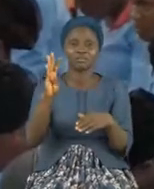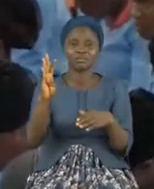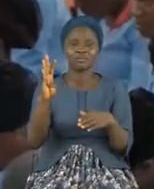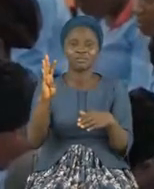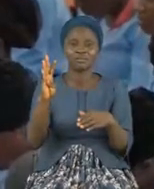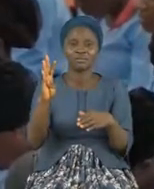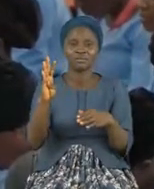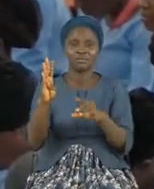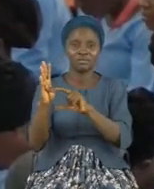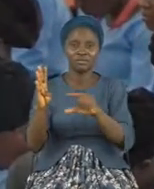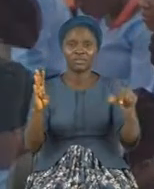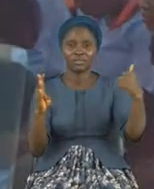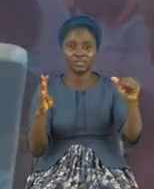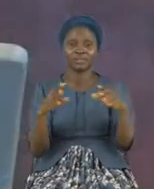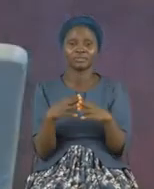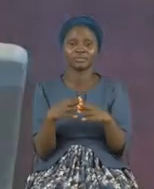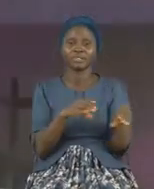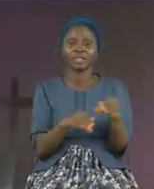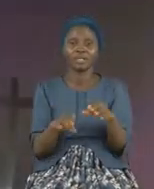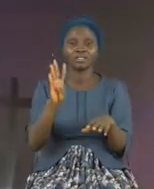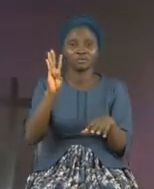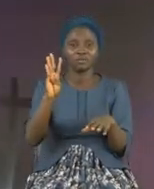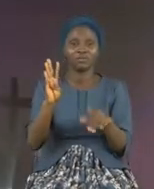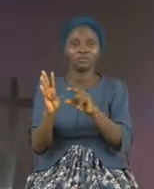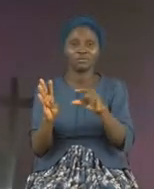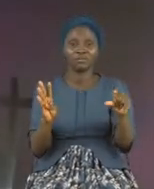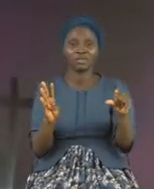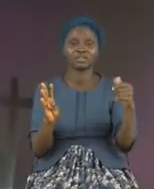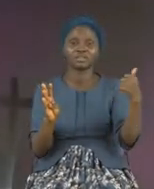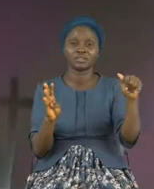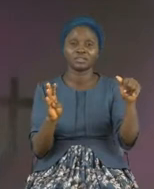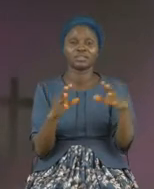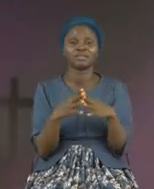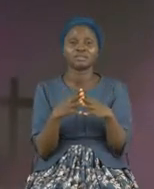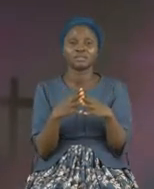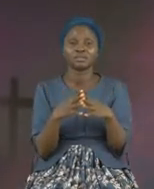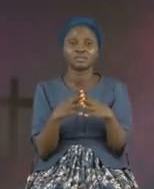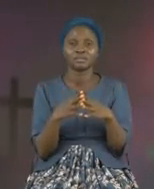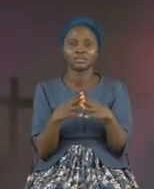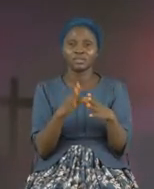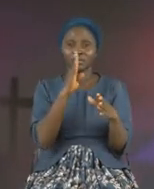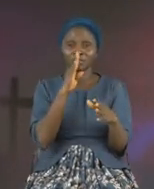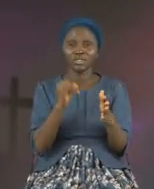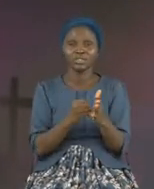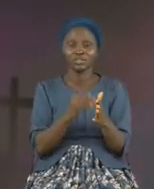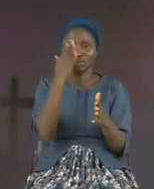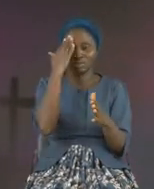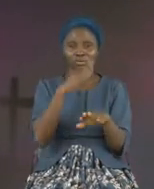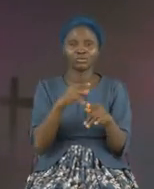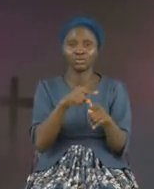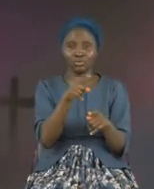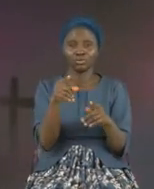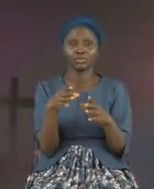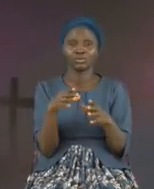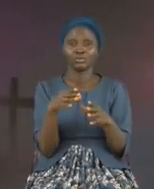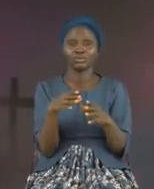verse 10. Acts chapter 4, we're looking at verse 10. Be it known unto you, or unto